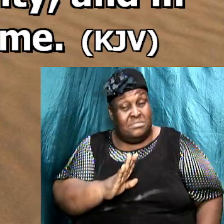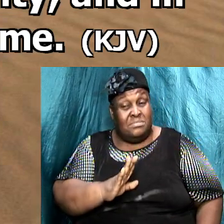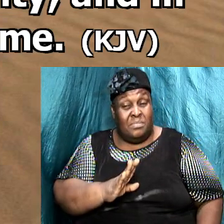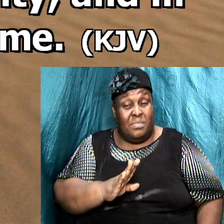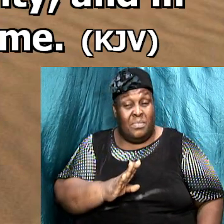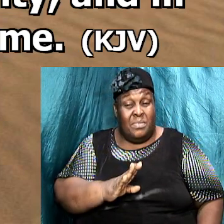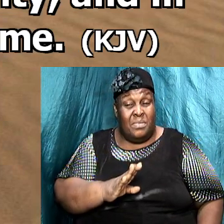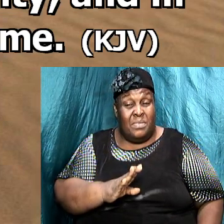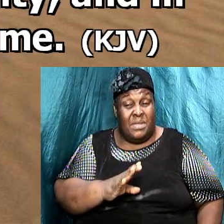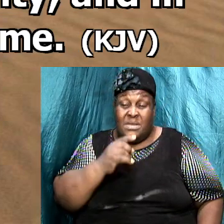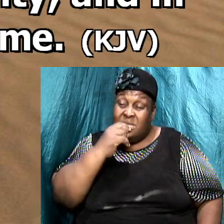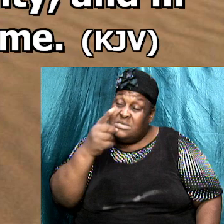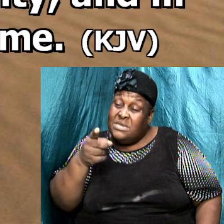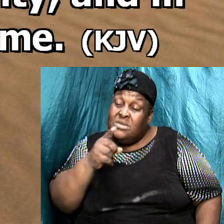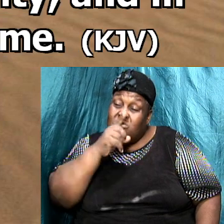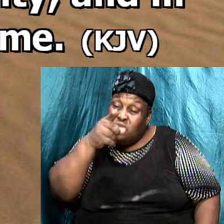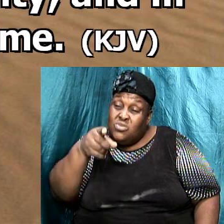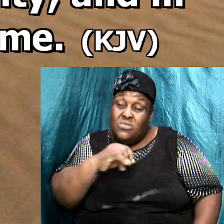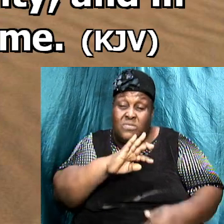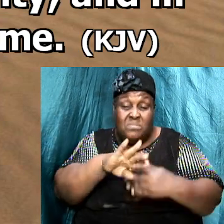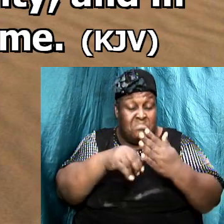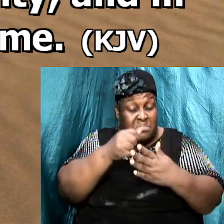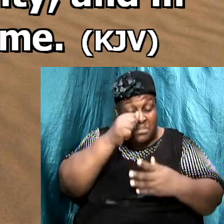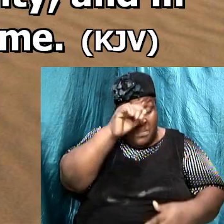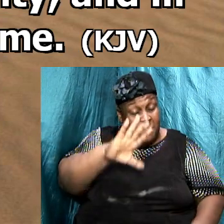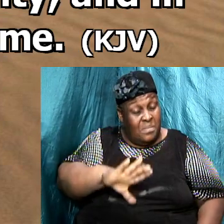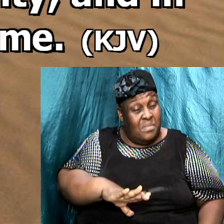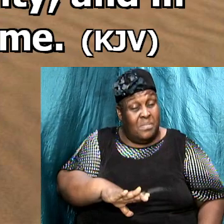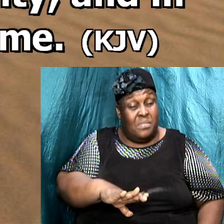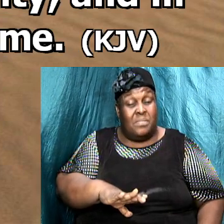the same is true for all men.